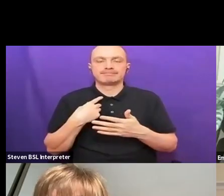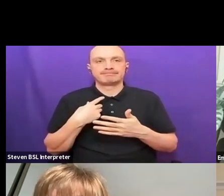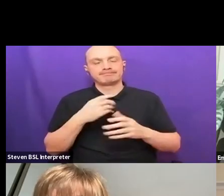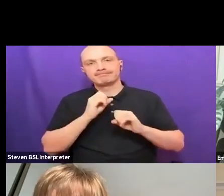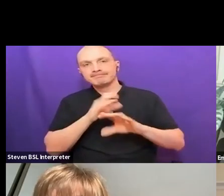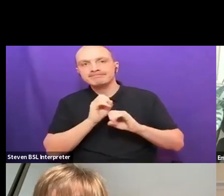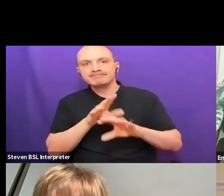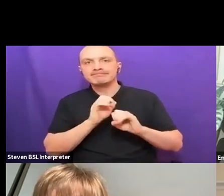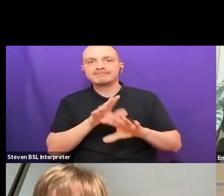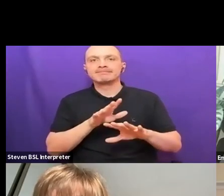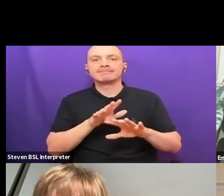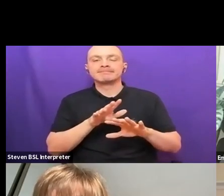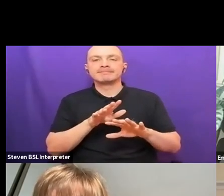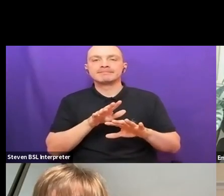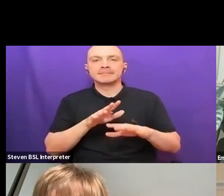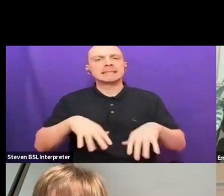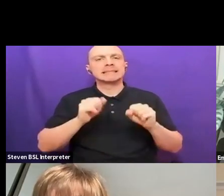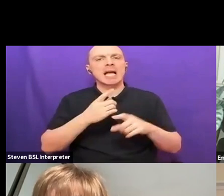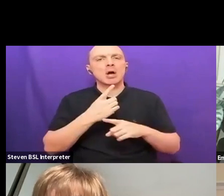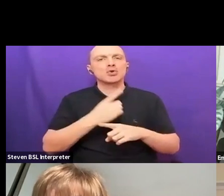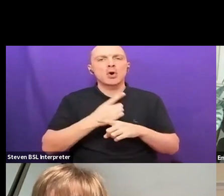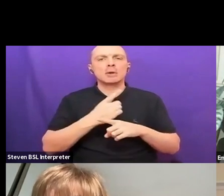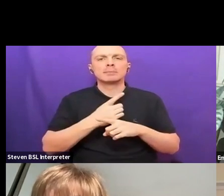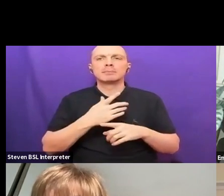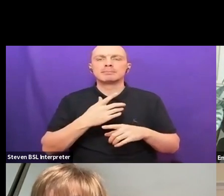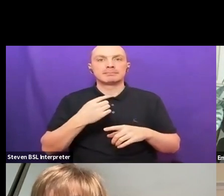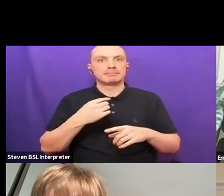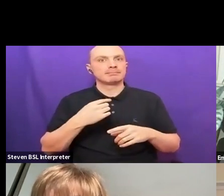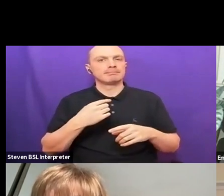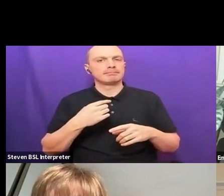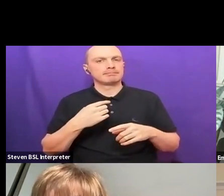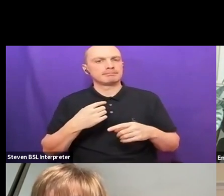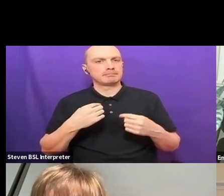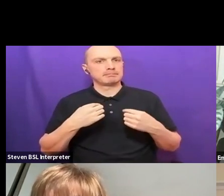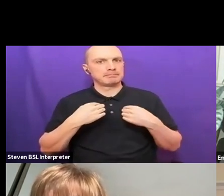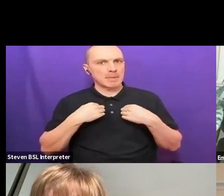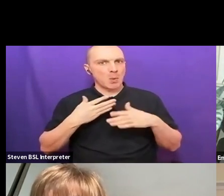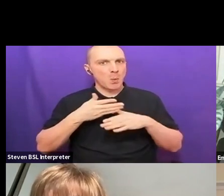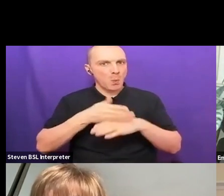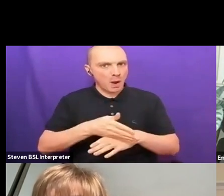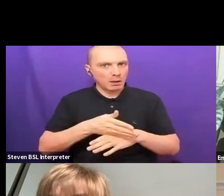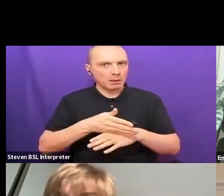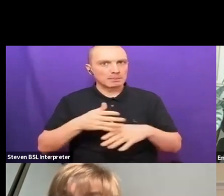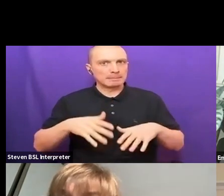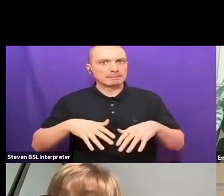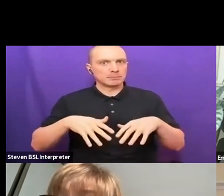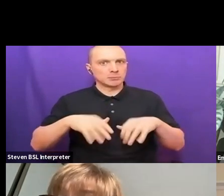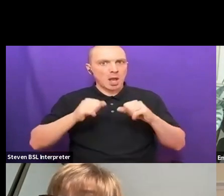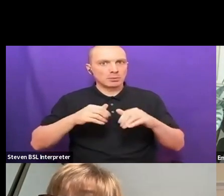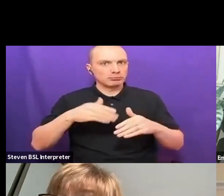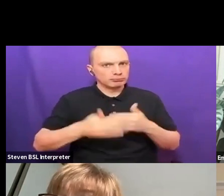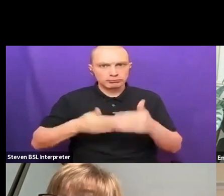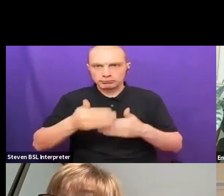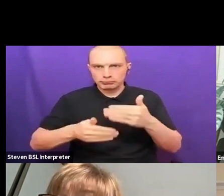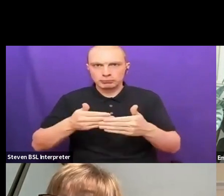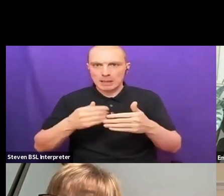a conversation about something that I'm certainly doing a lot of work around. I'm trying to talk and share my